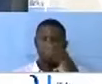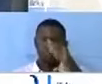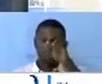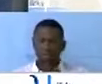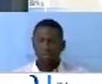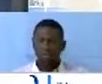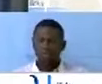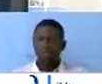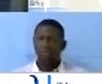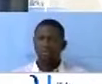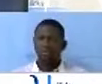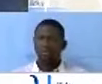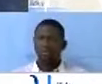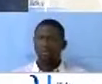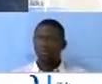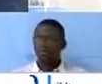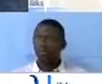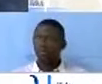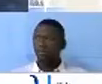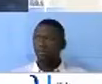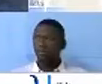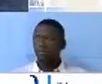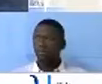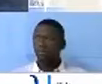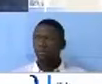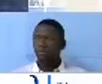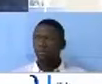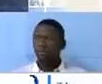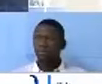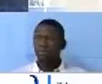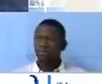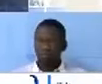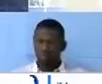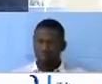28th of March. Can you go back?